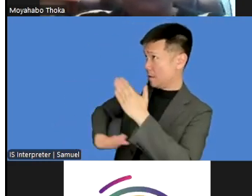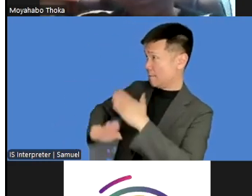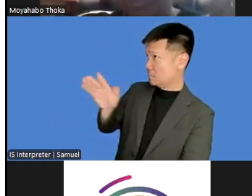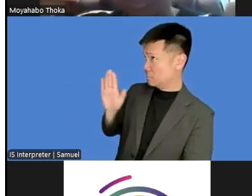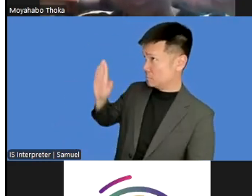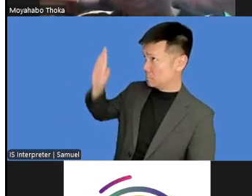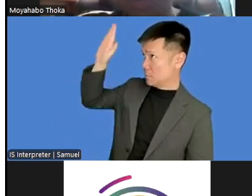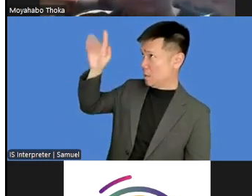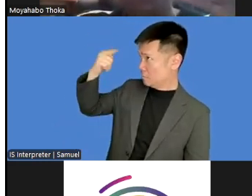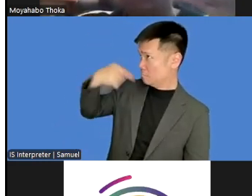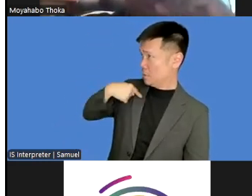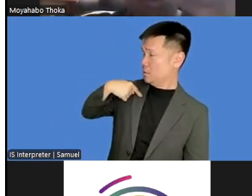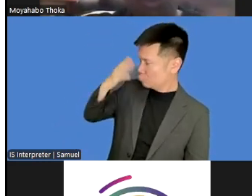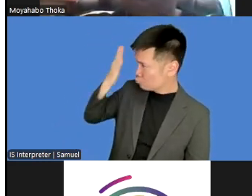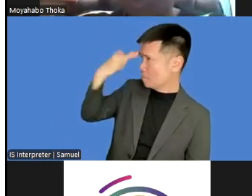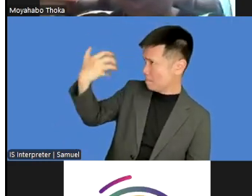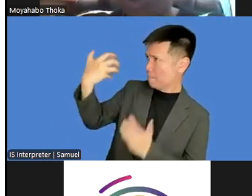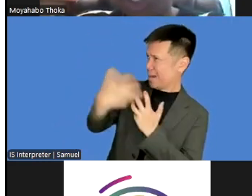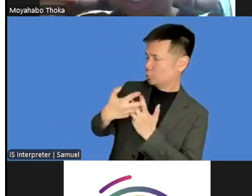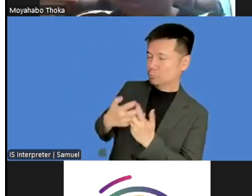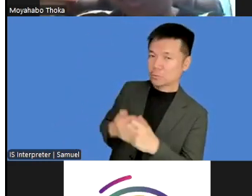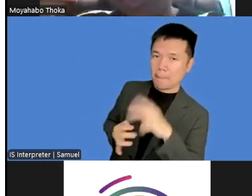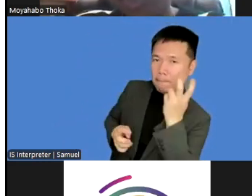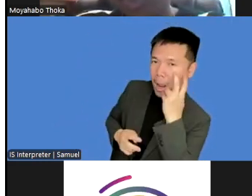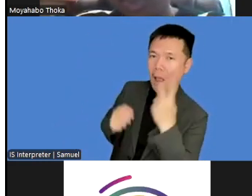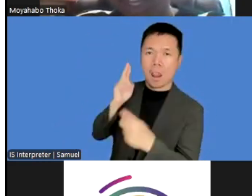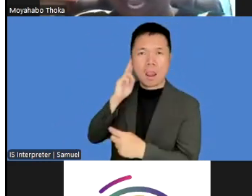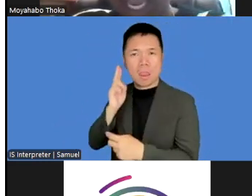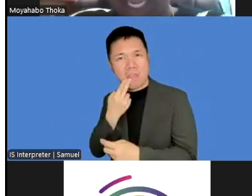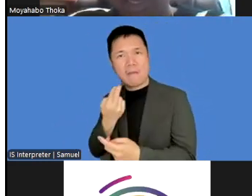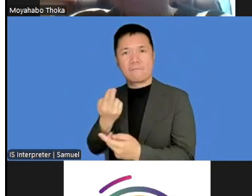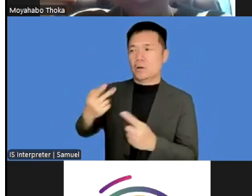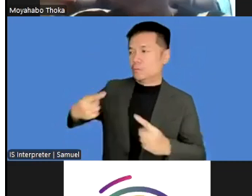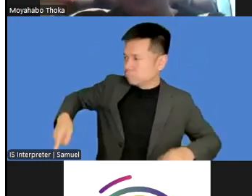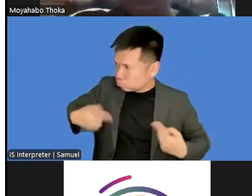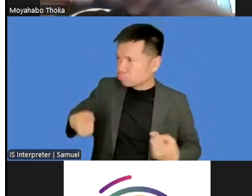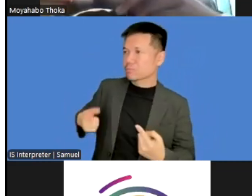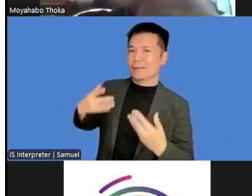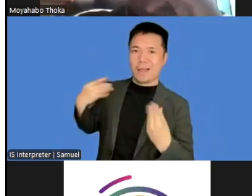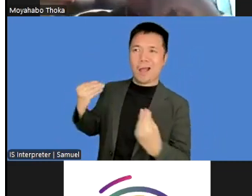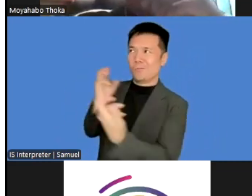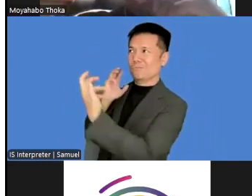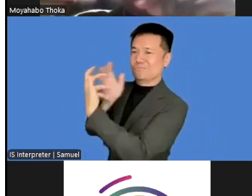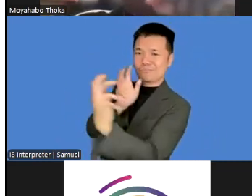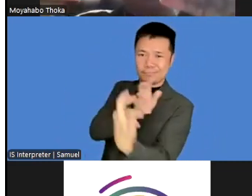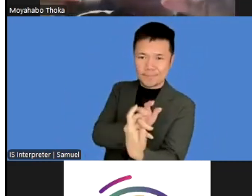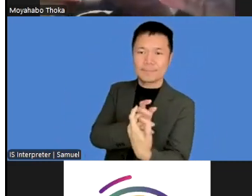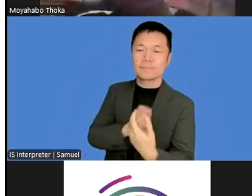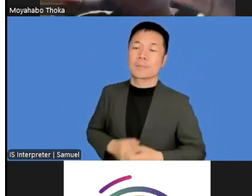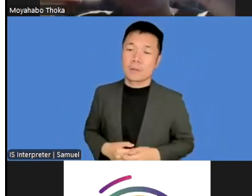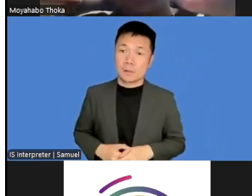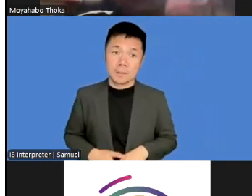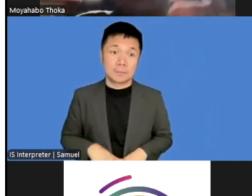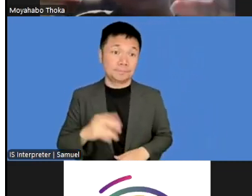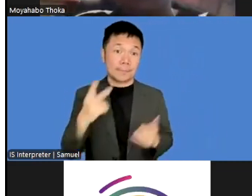what is needed and the government is able to make those provisions. in fact, if you looked at the directives, there was